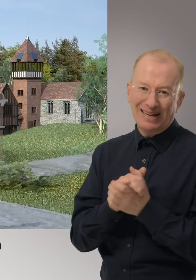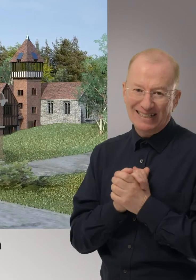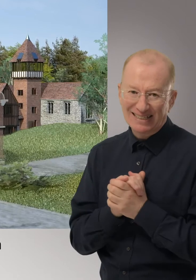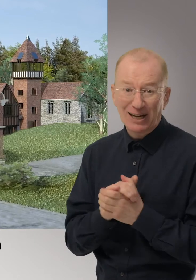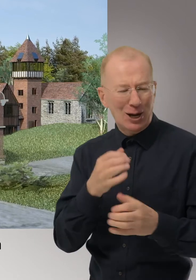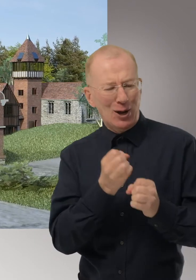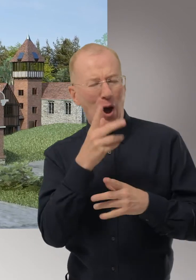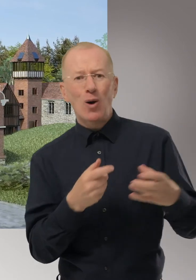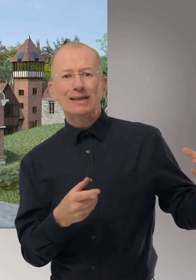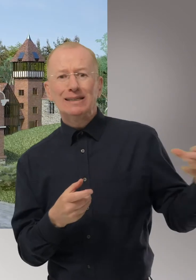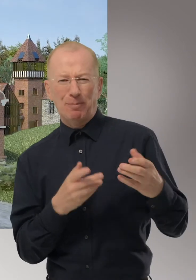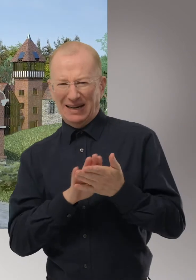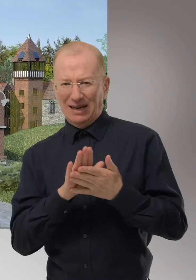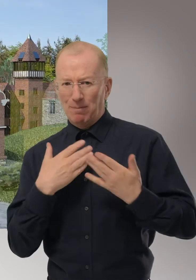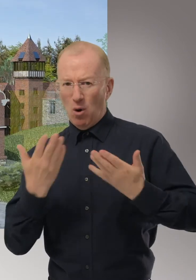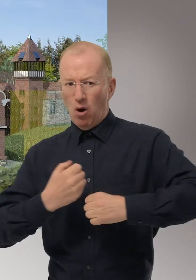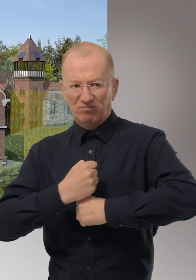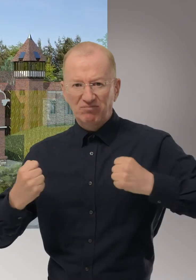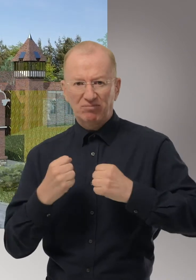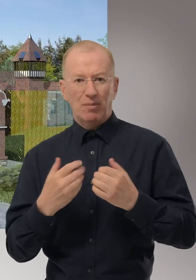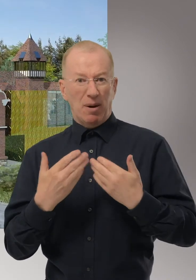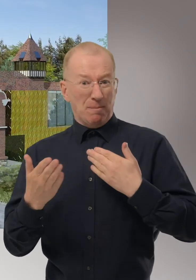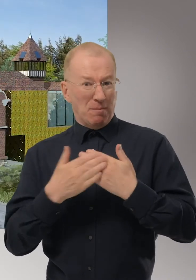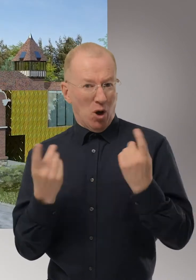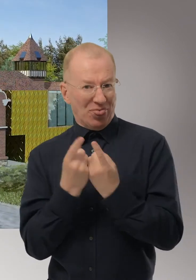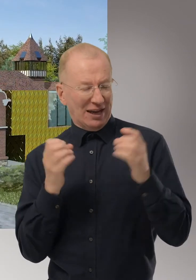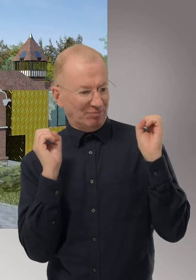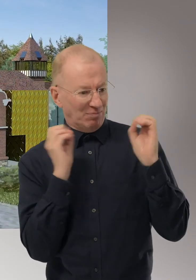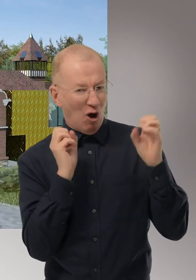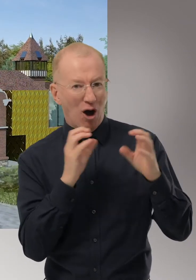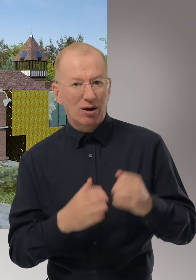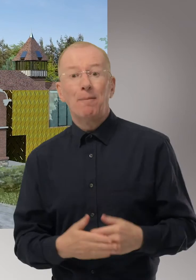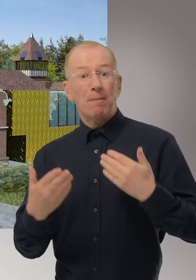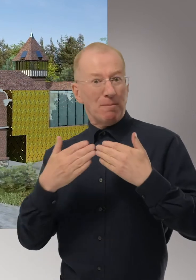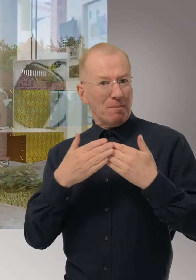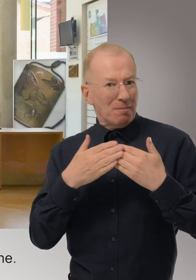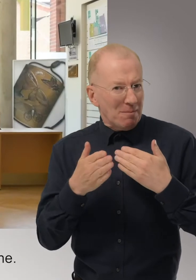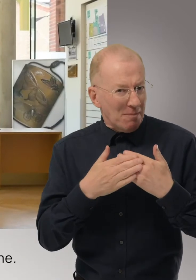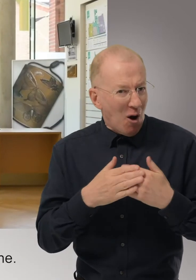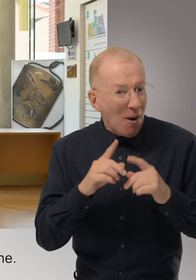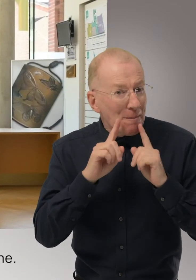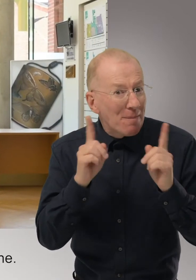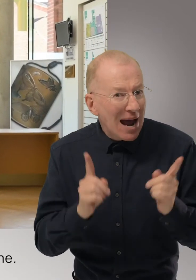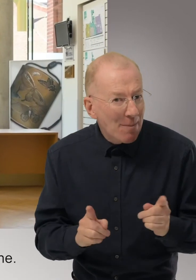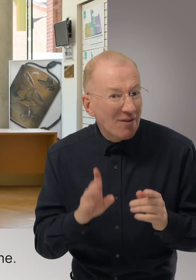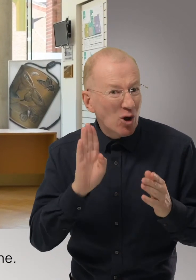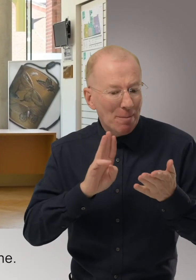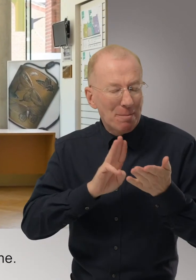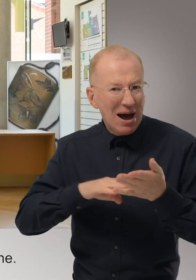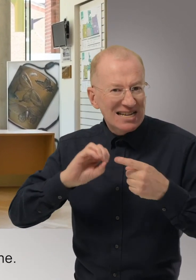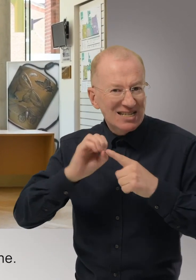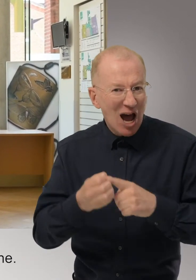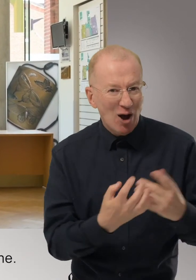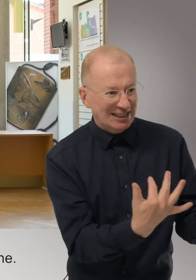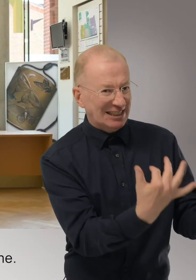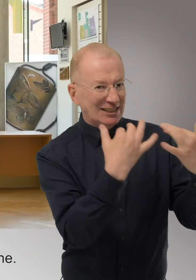today. I am content that this new Golden Wing gives more space for wonderful things to be shown, and more opportunity for me